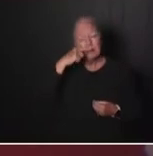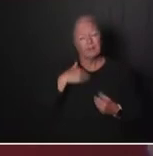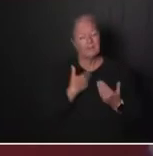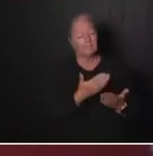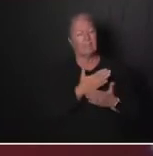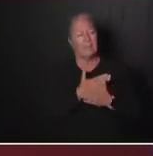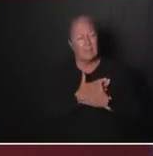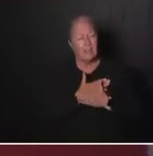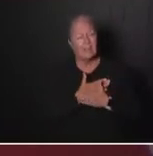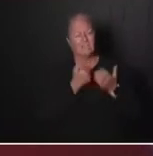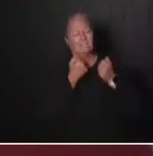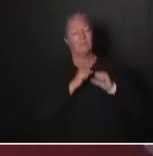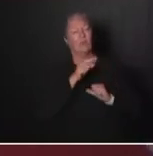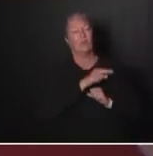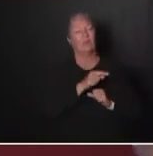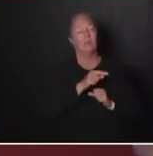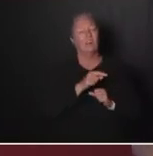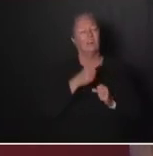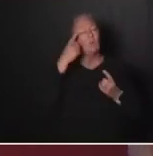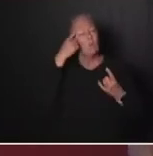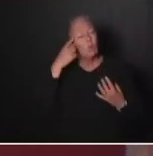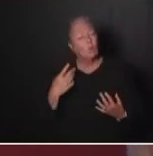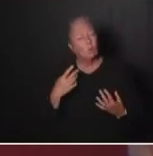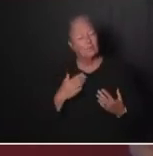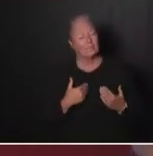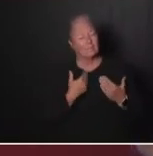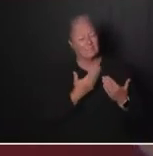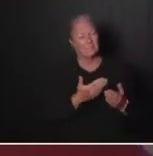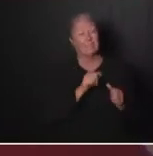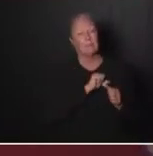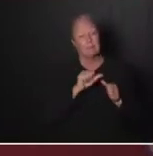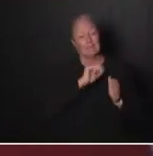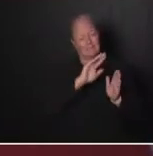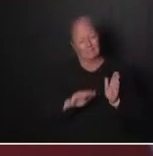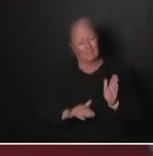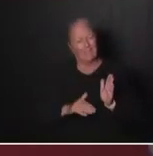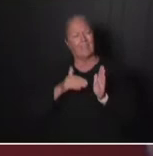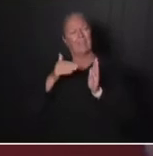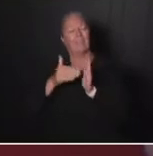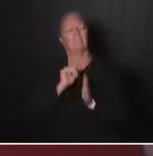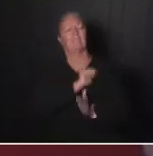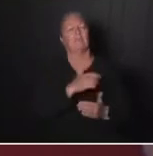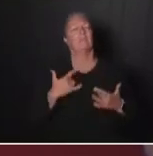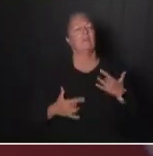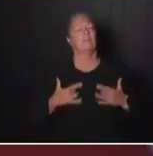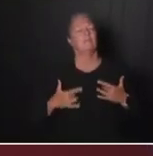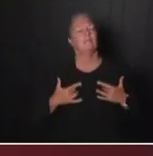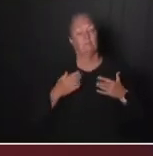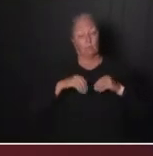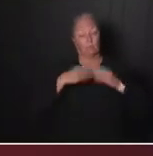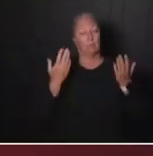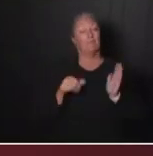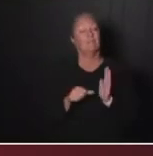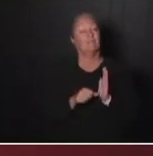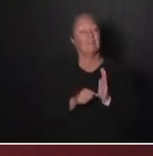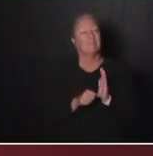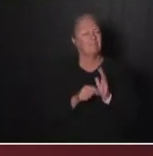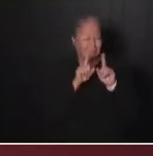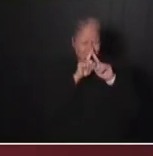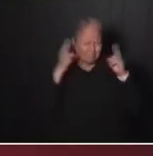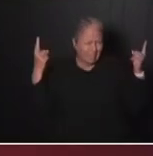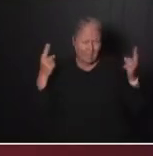the loneliness, and to give them the best ending that they could want. Without that funding, that is not going to